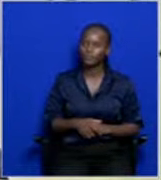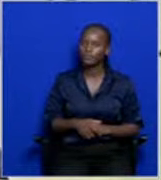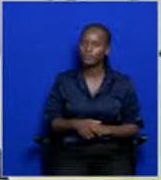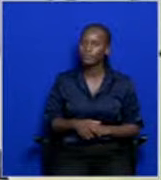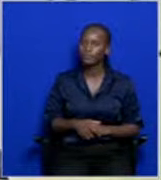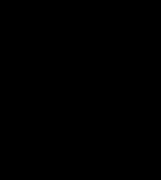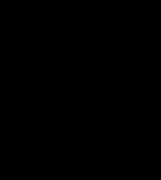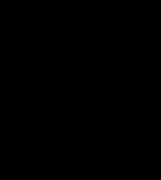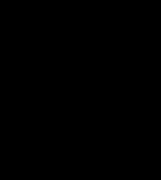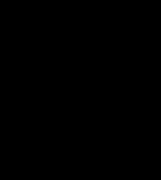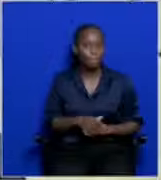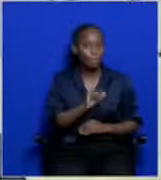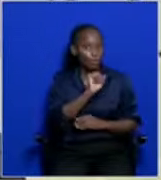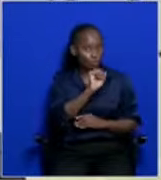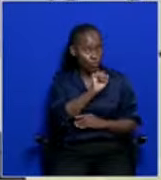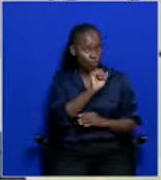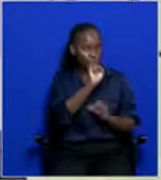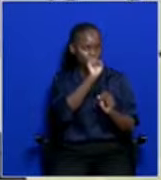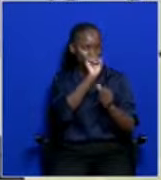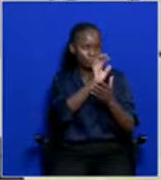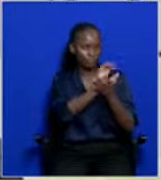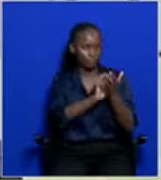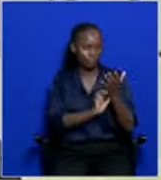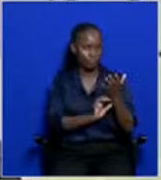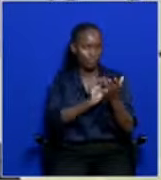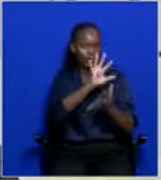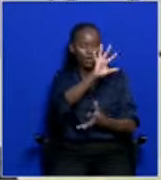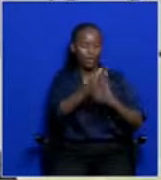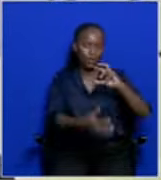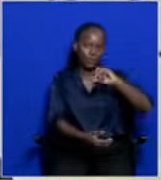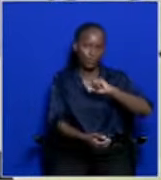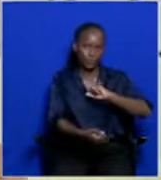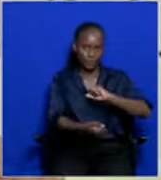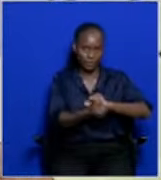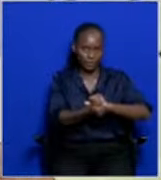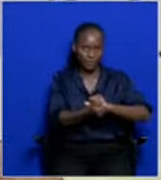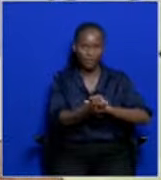Mr. Magagula, the precious stones matter.